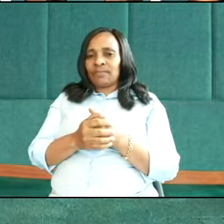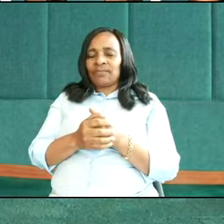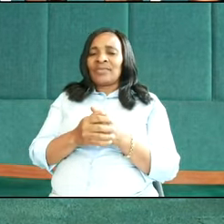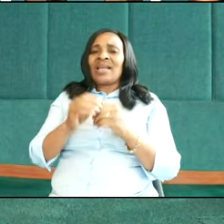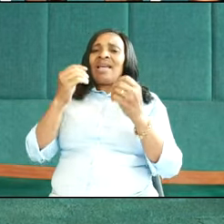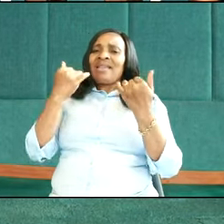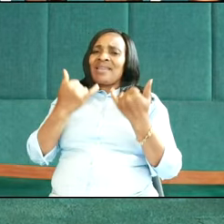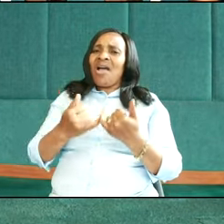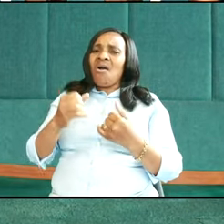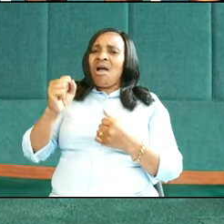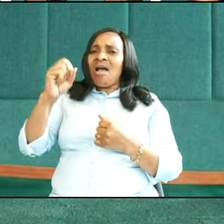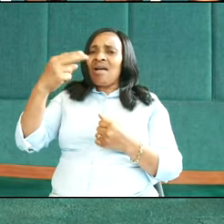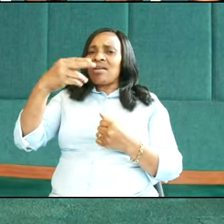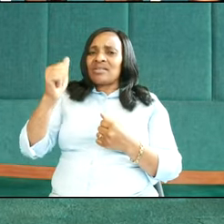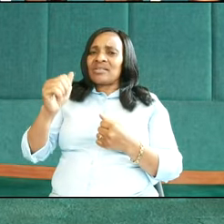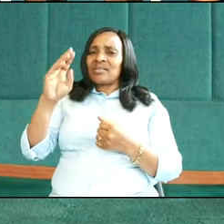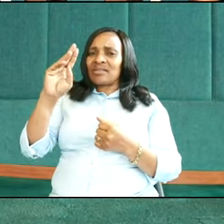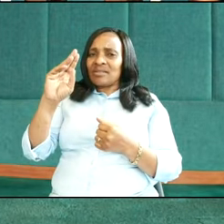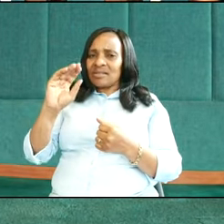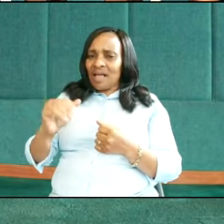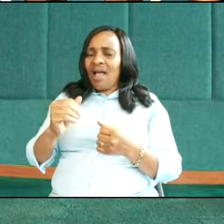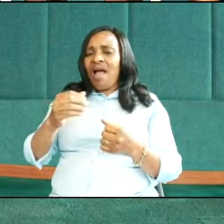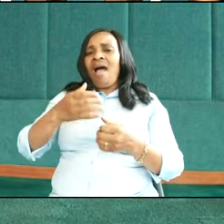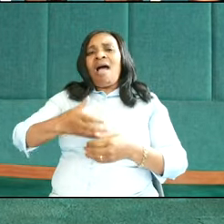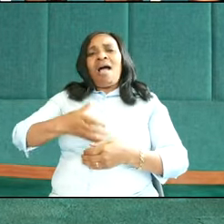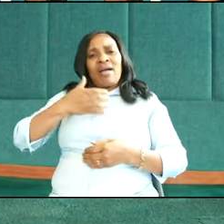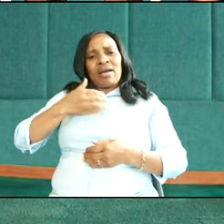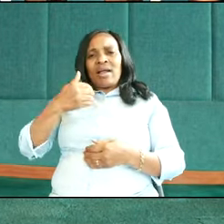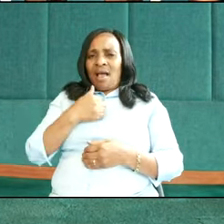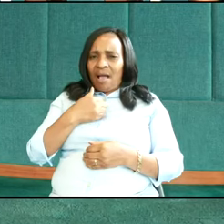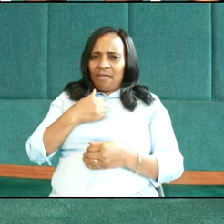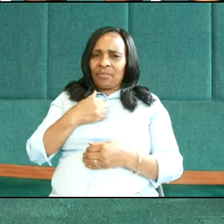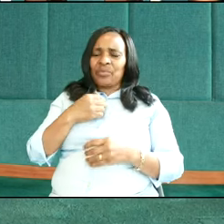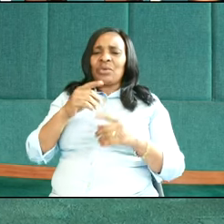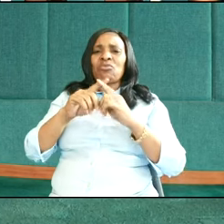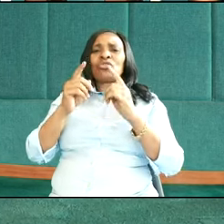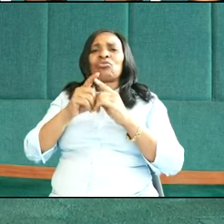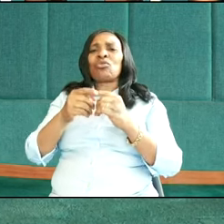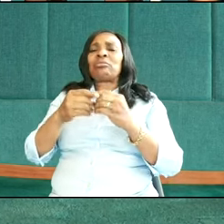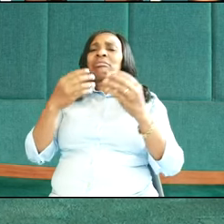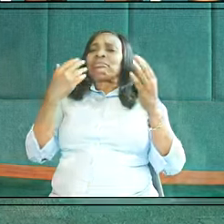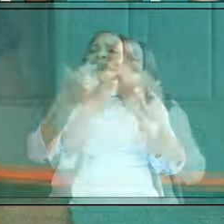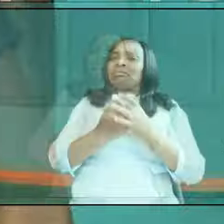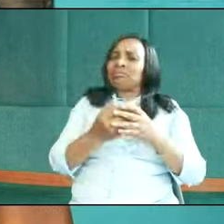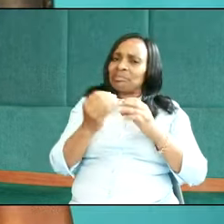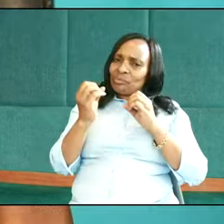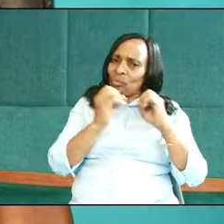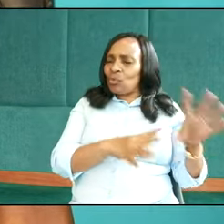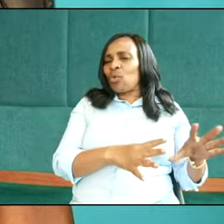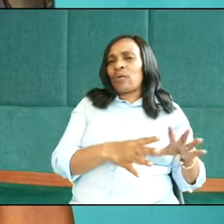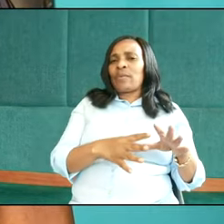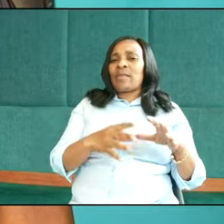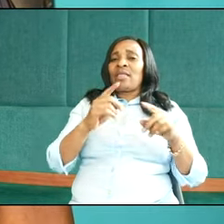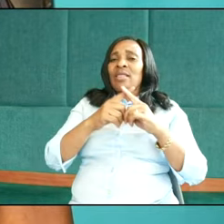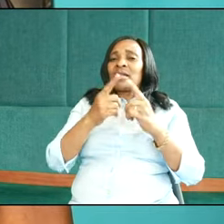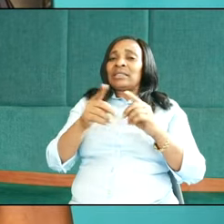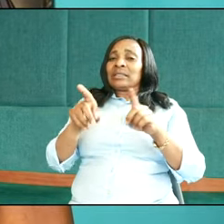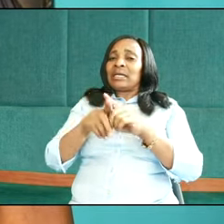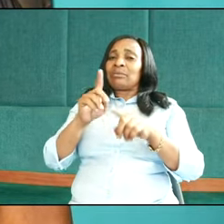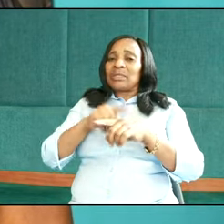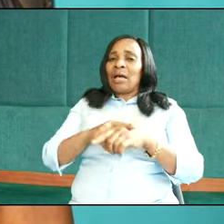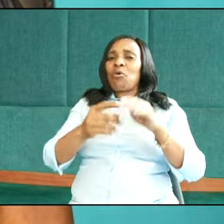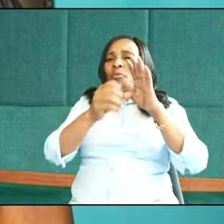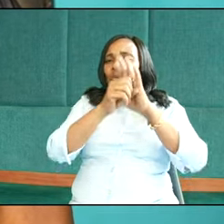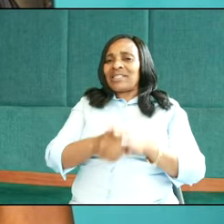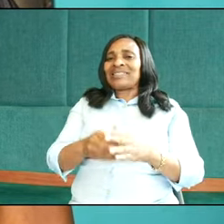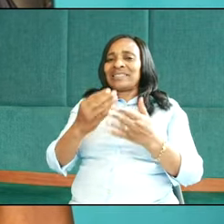Asa was angry with the seer because of this. He was so enraged that he put him in prison. At the same time, Asa brutally oppressed